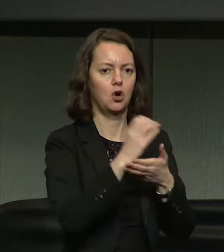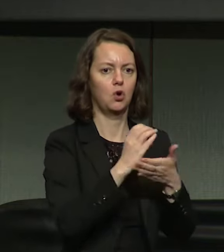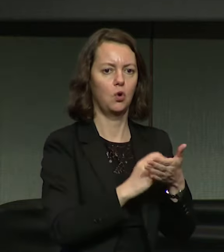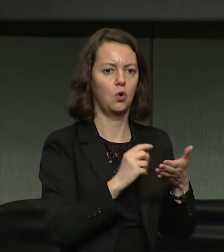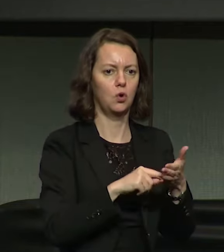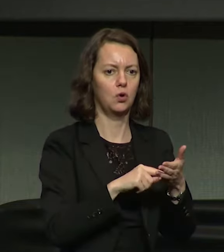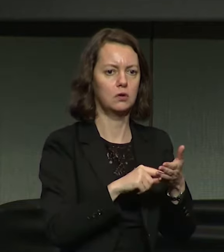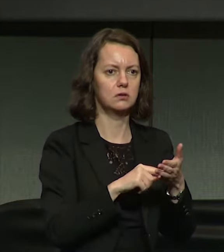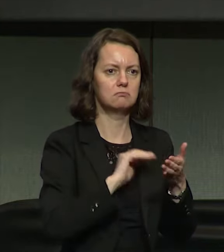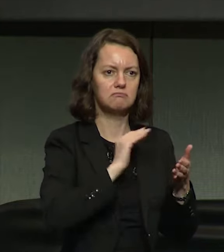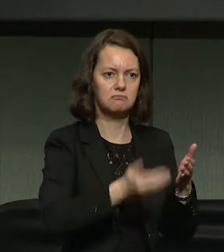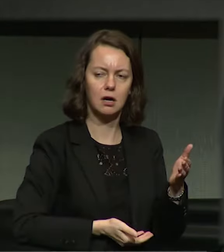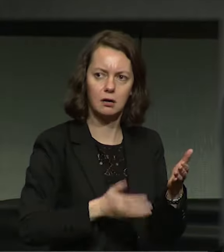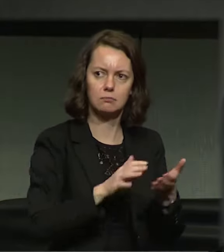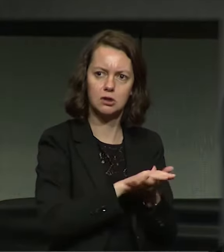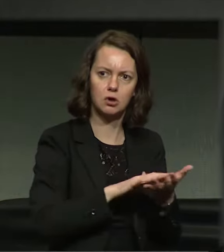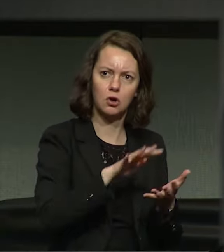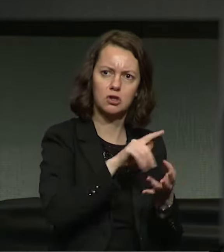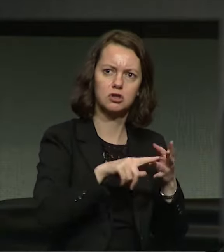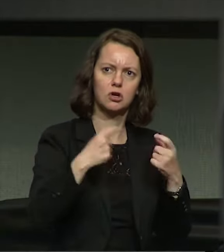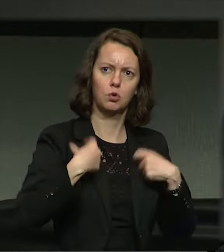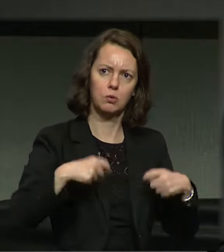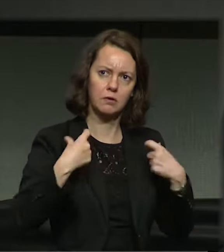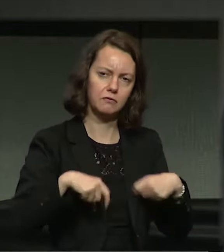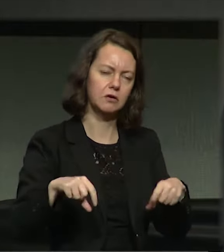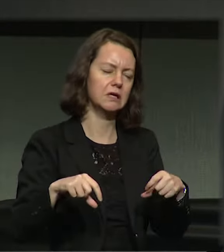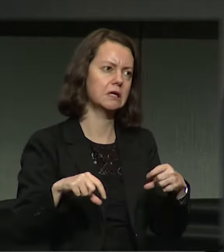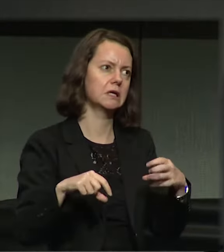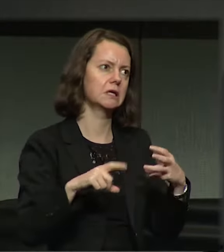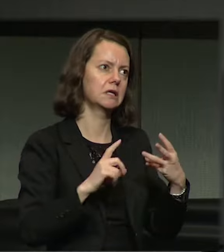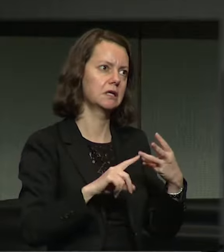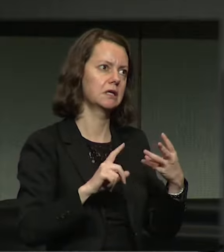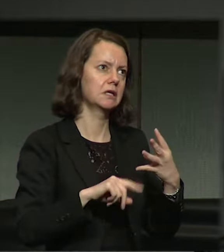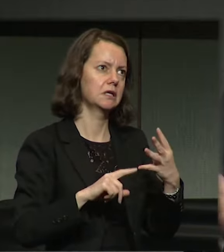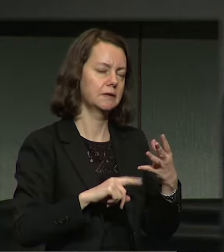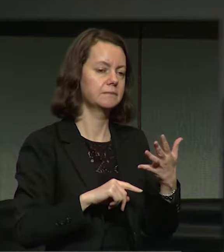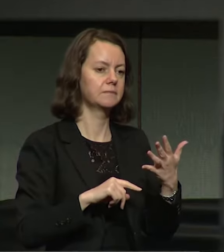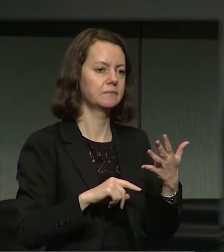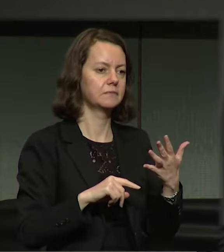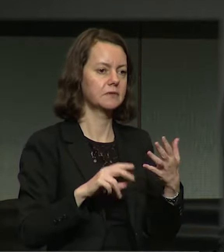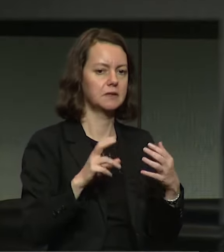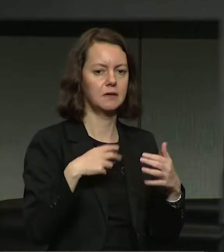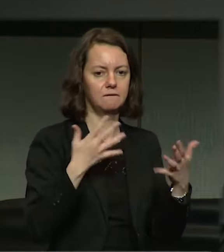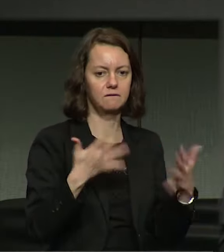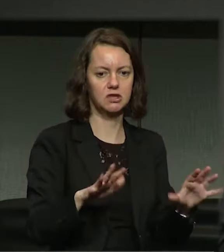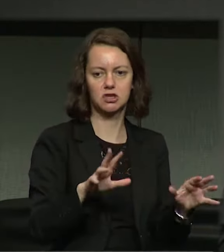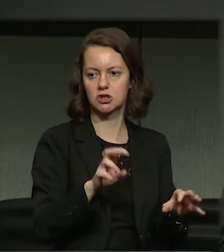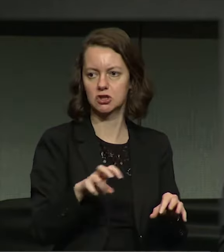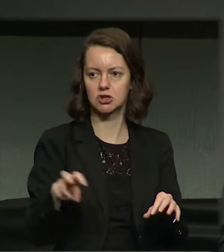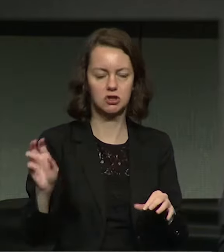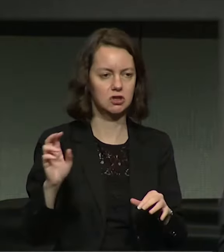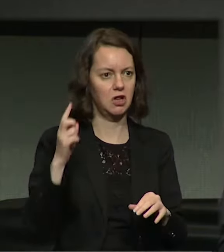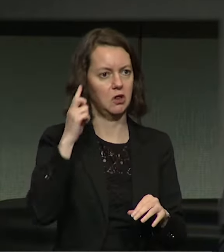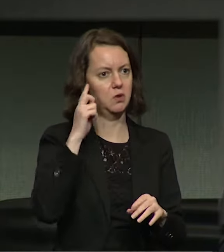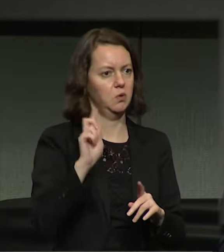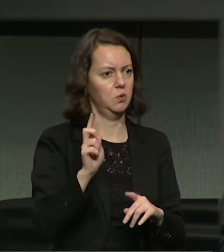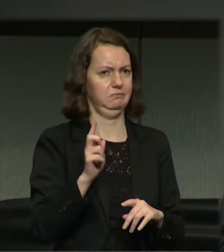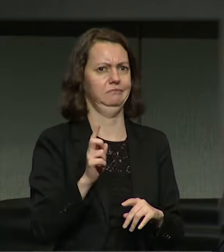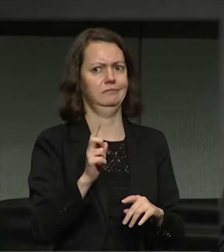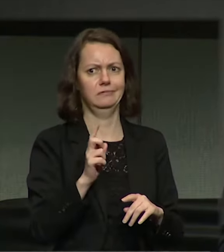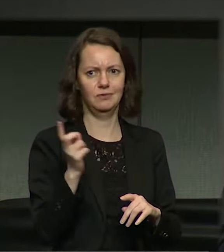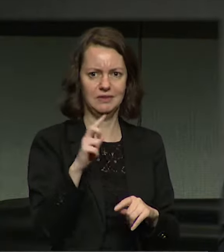Gatton Agricultural College. I think there was a social work one in there, somewhere like that. And then I walked out of his office thinking, what